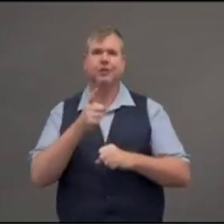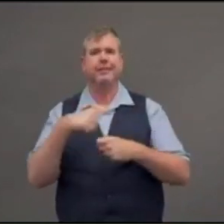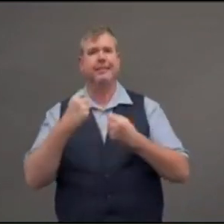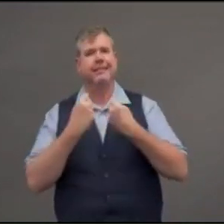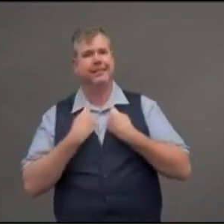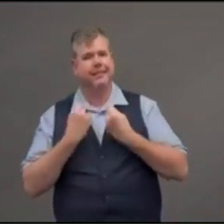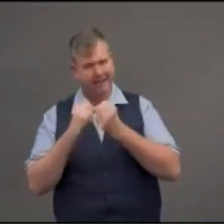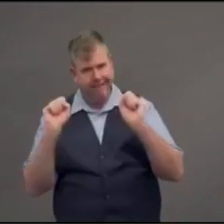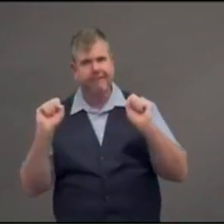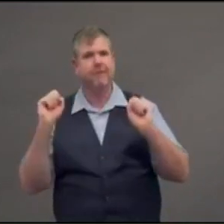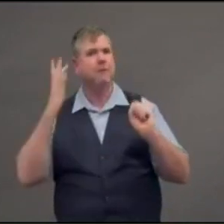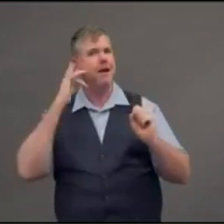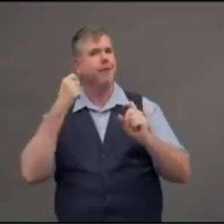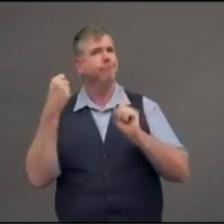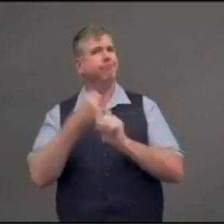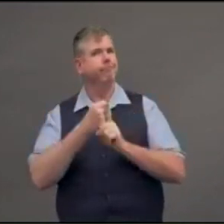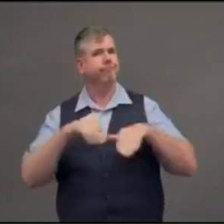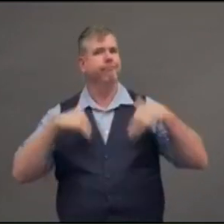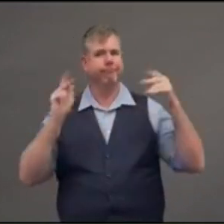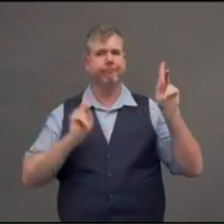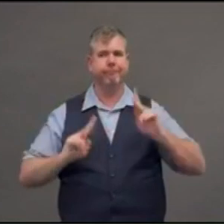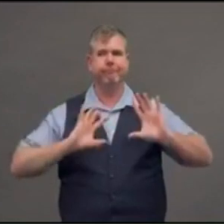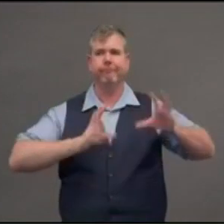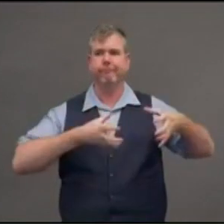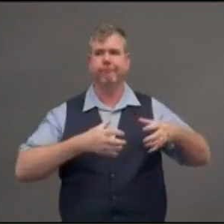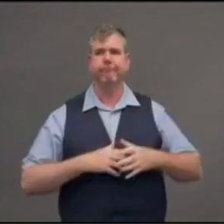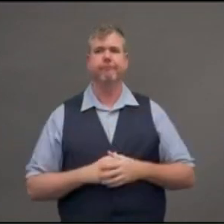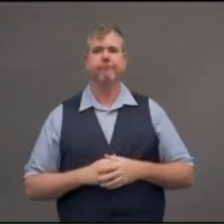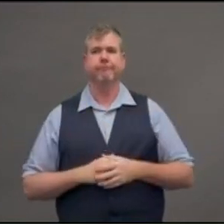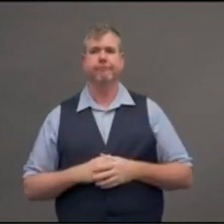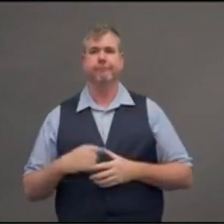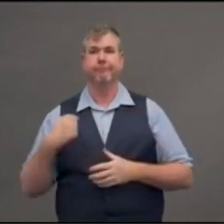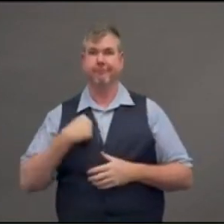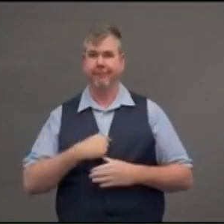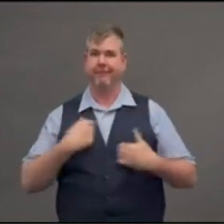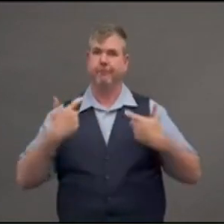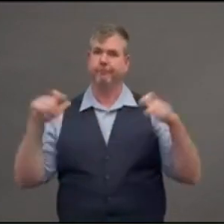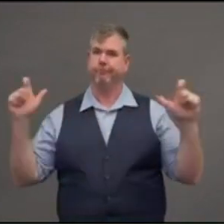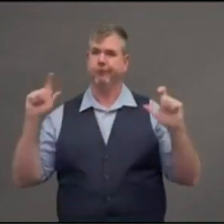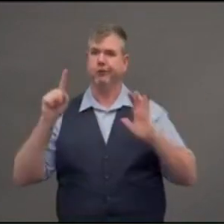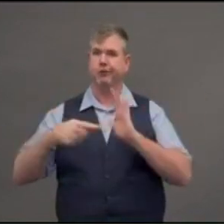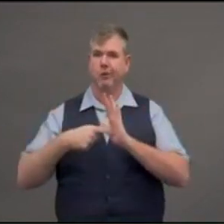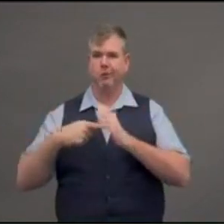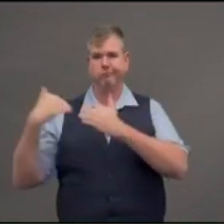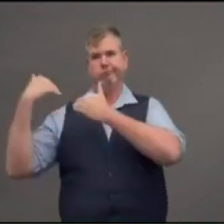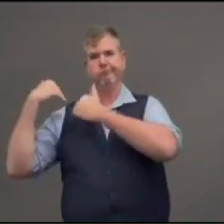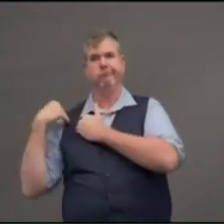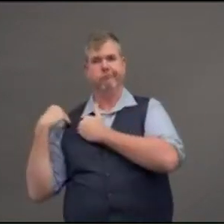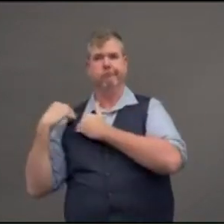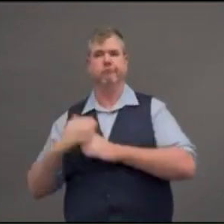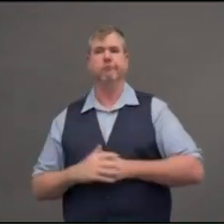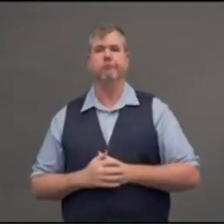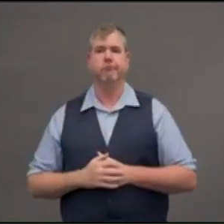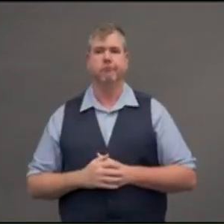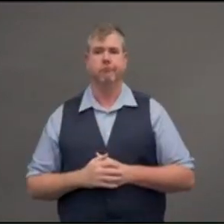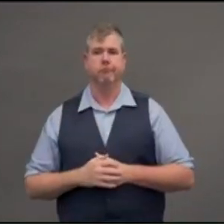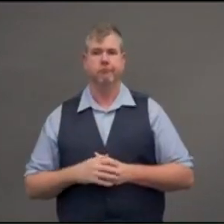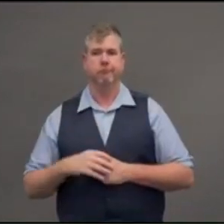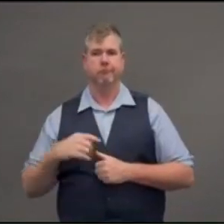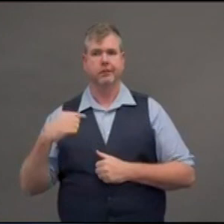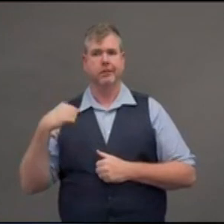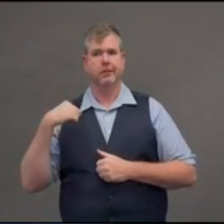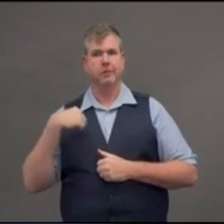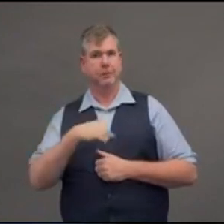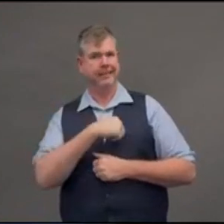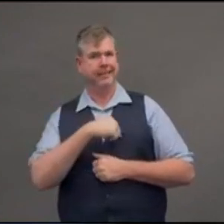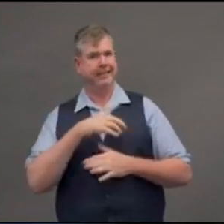youth. And we have a big part in playing in that, because we are also role models to the younger generations that